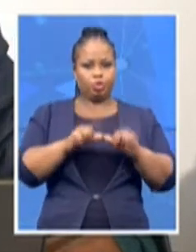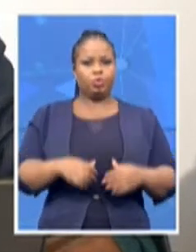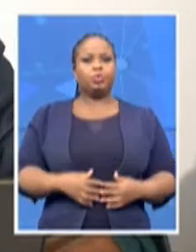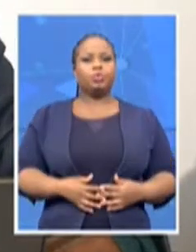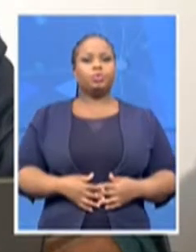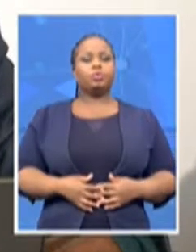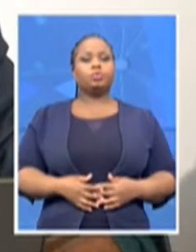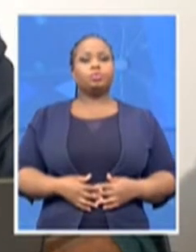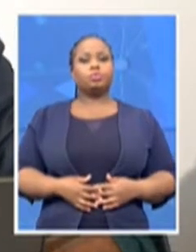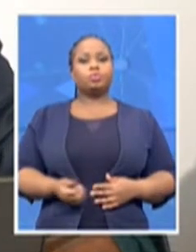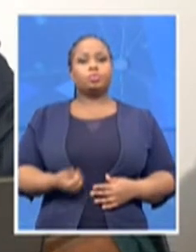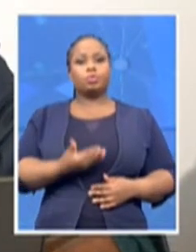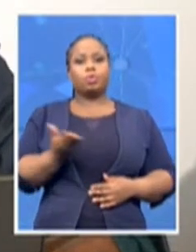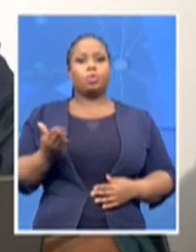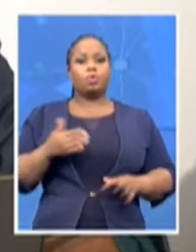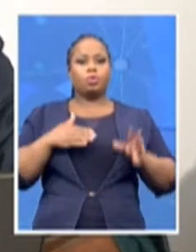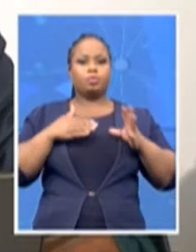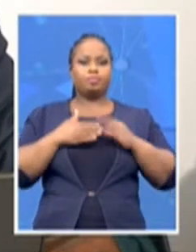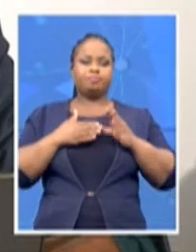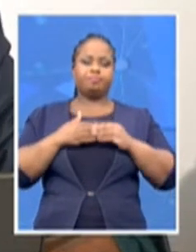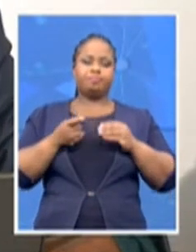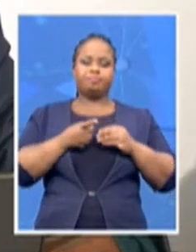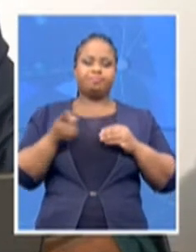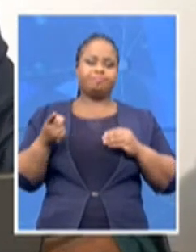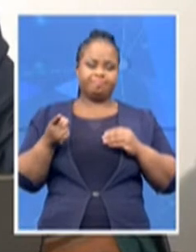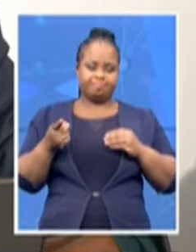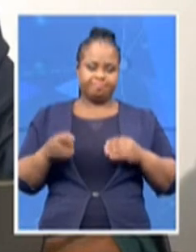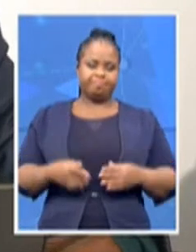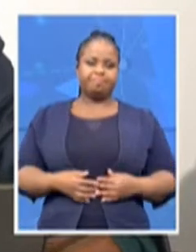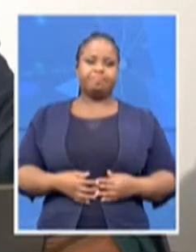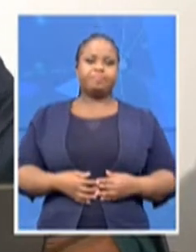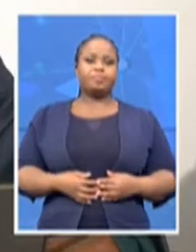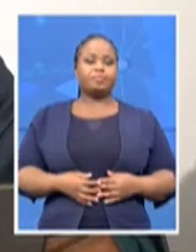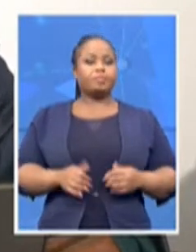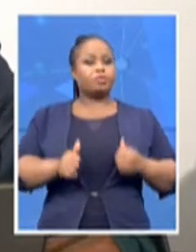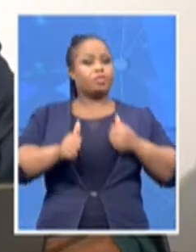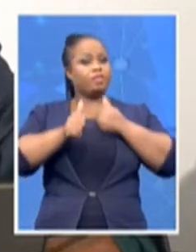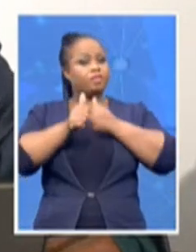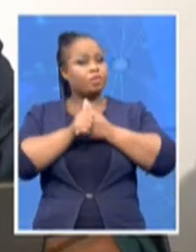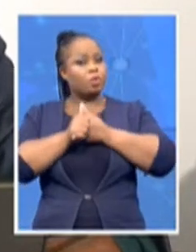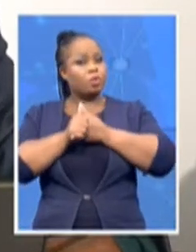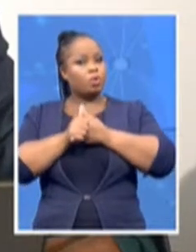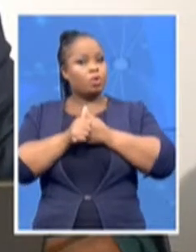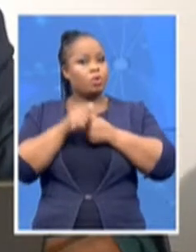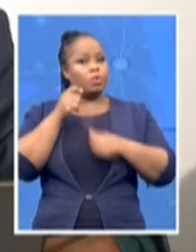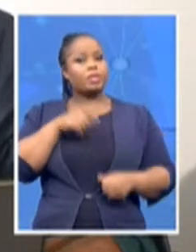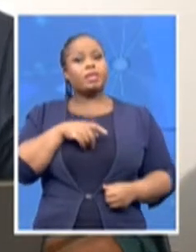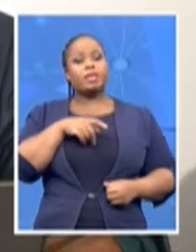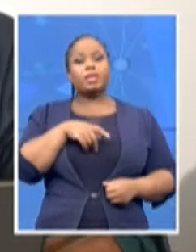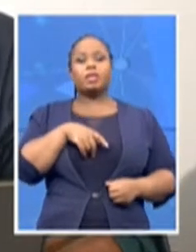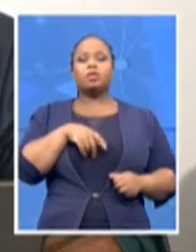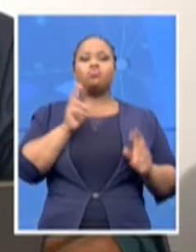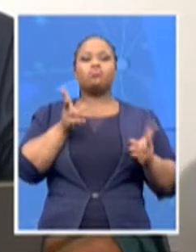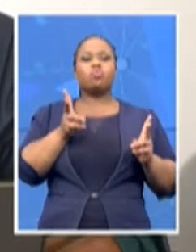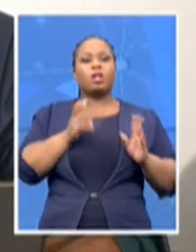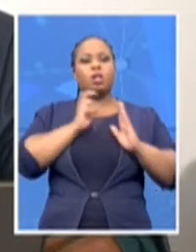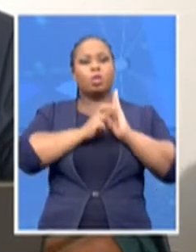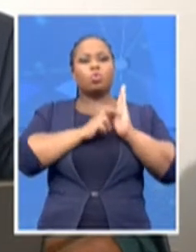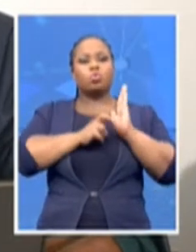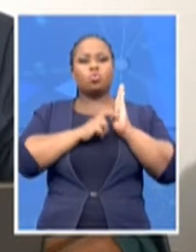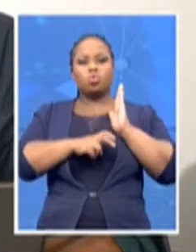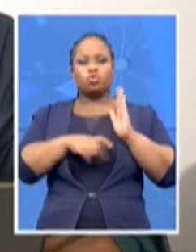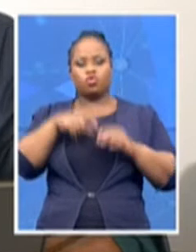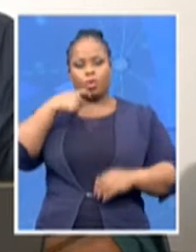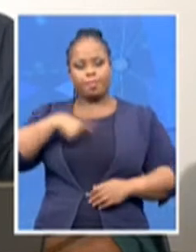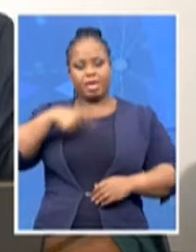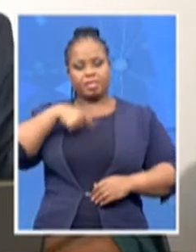if we continue to comply with the personal health and safety measures, more relaxations will be on our way.